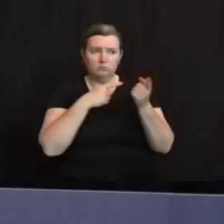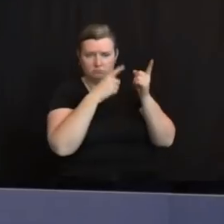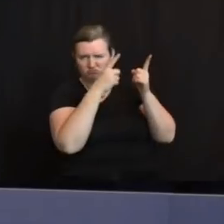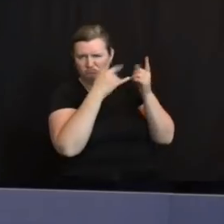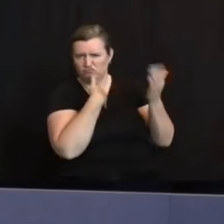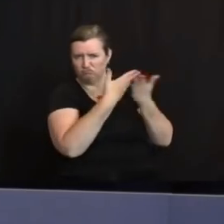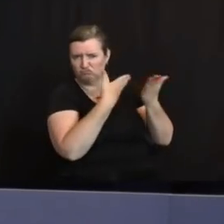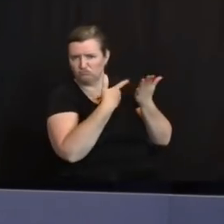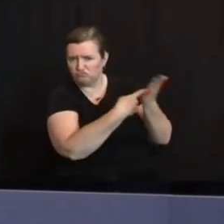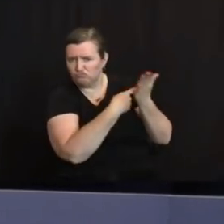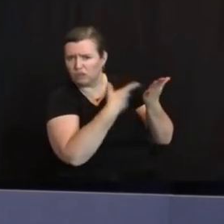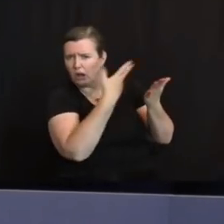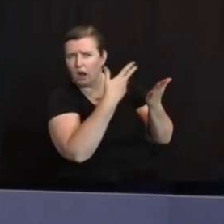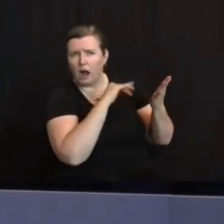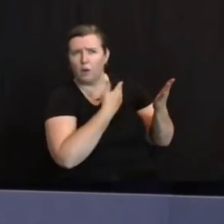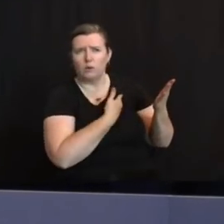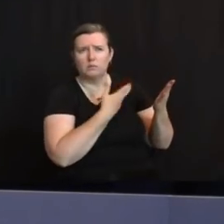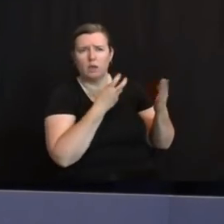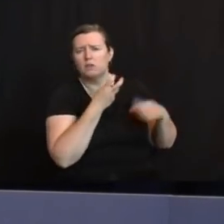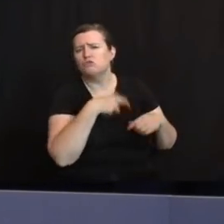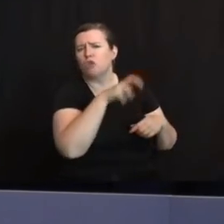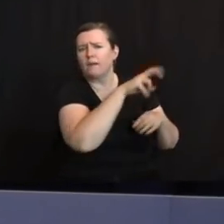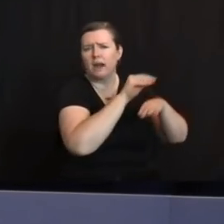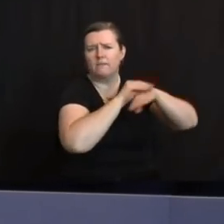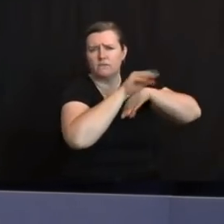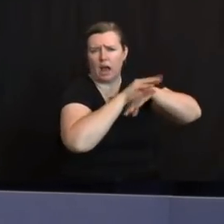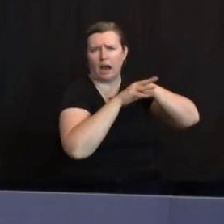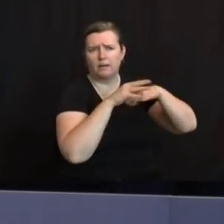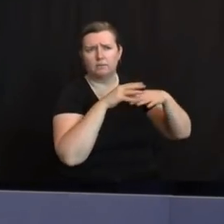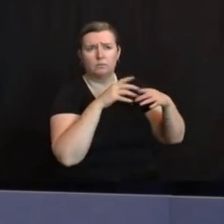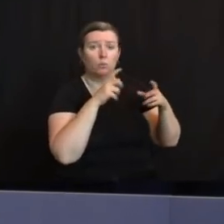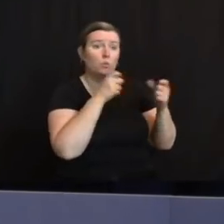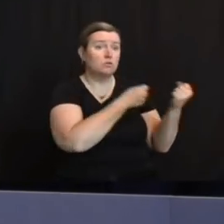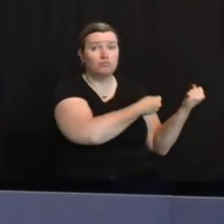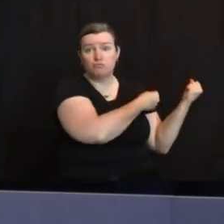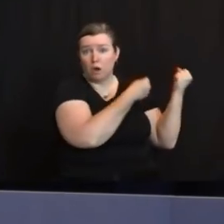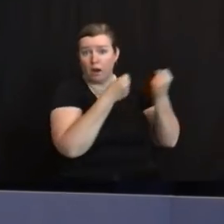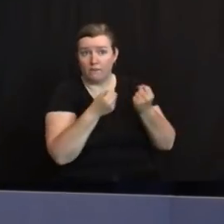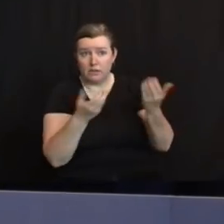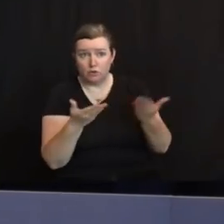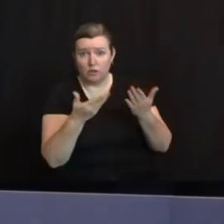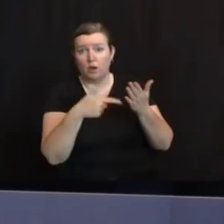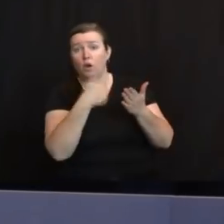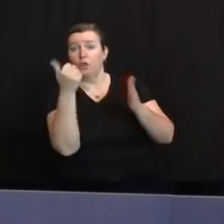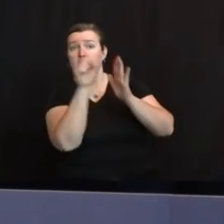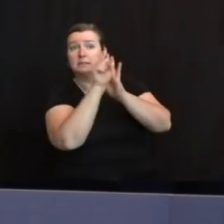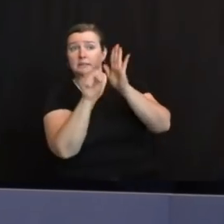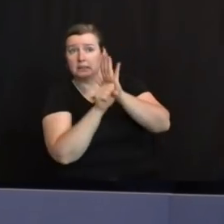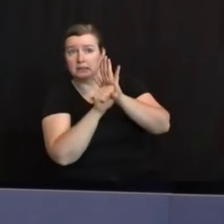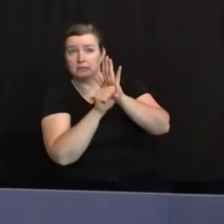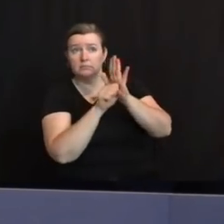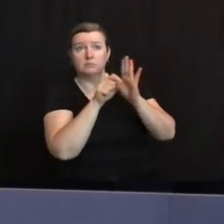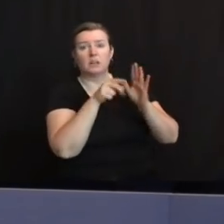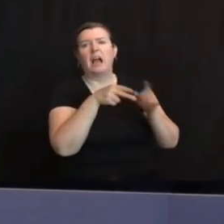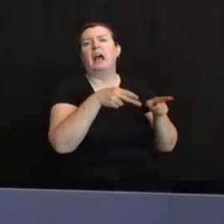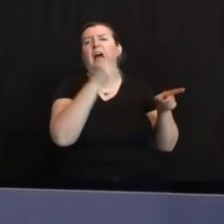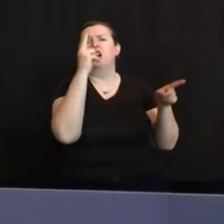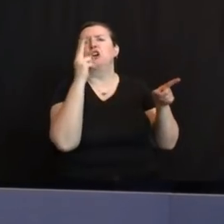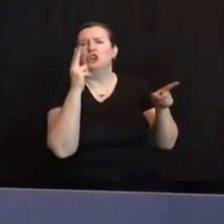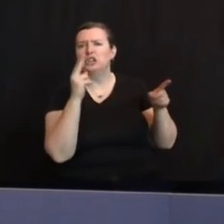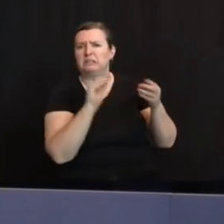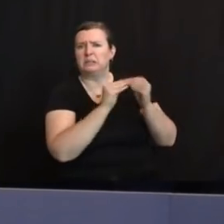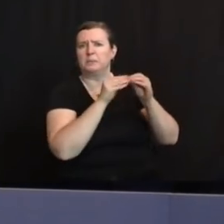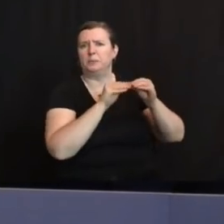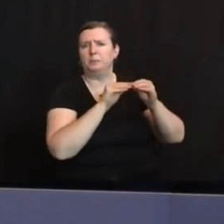incoming travel advisory for individuals traveling from states with significant community spread of